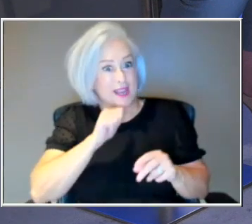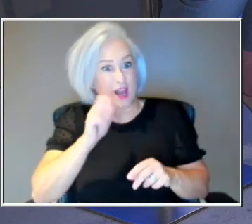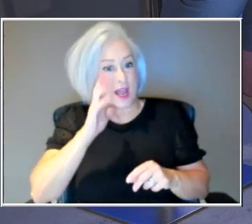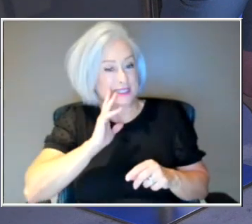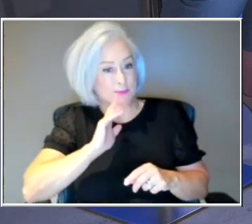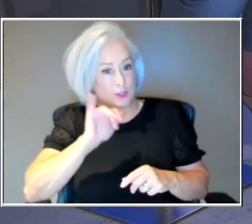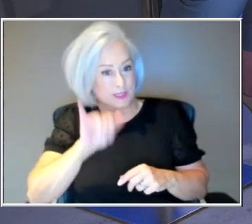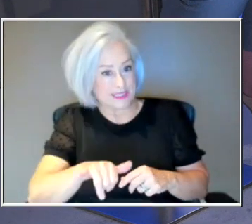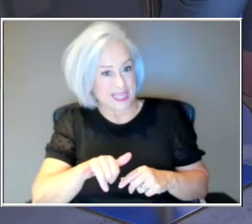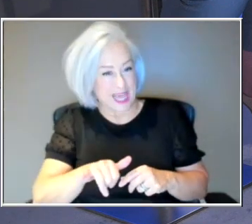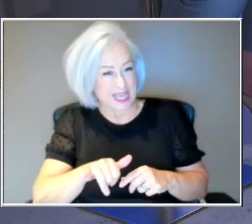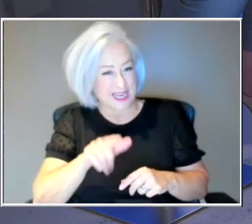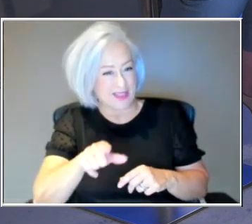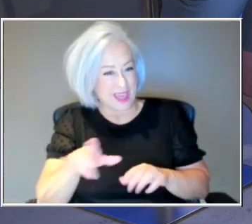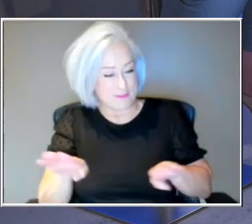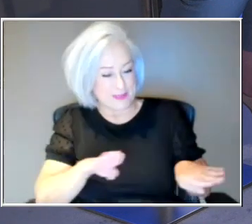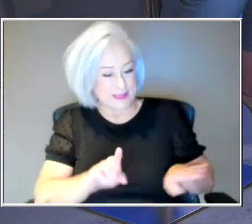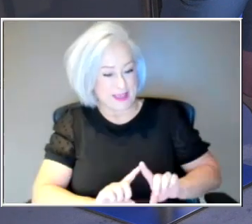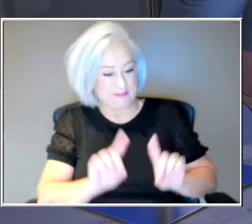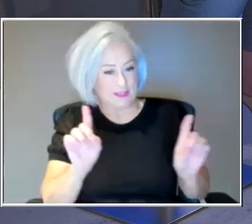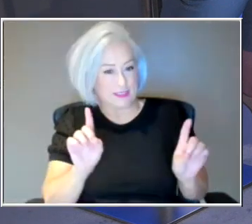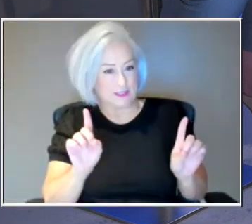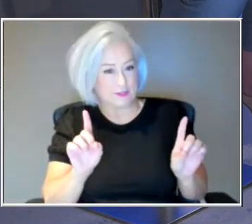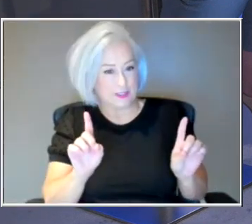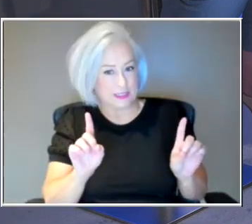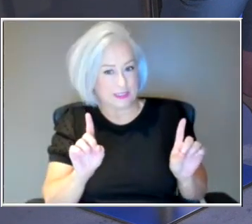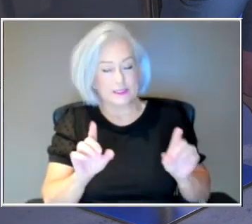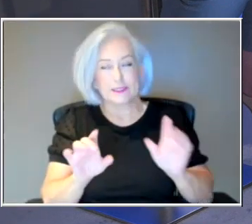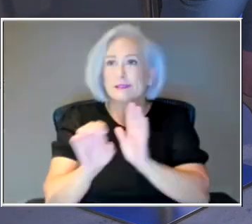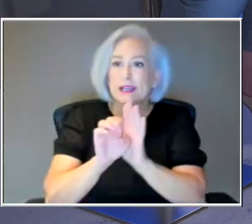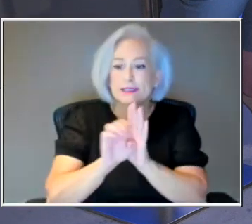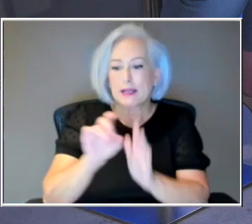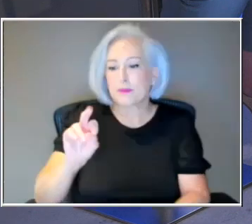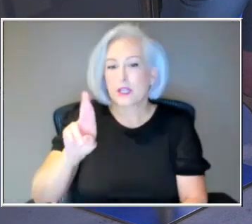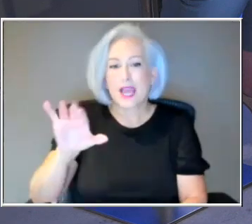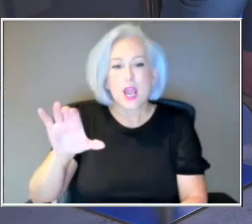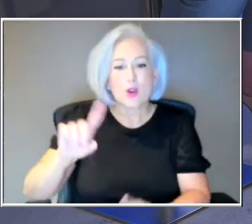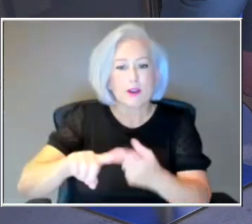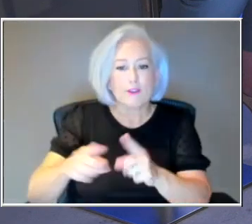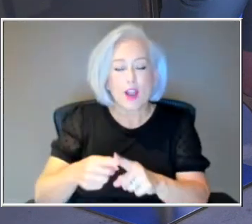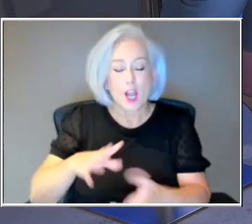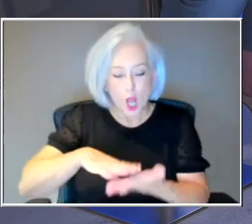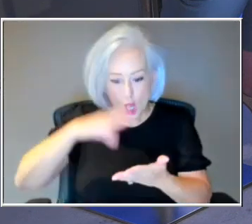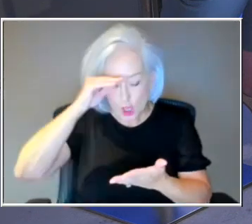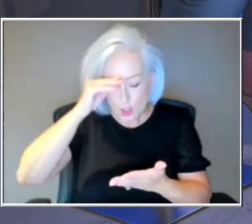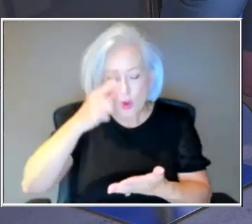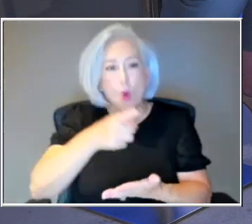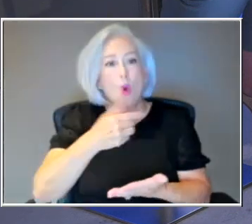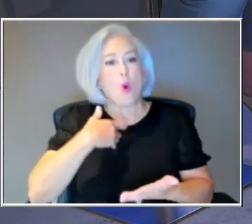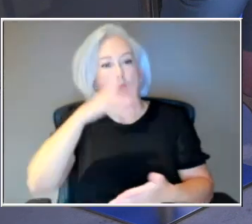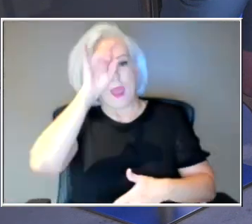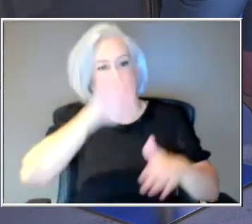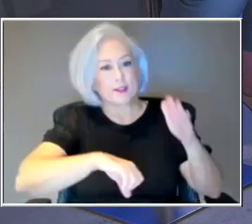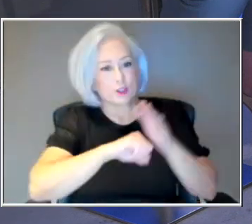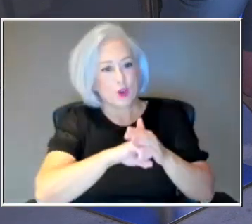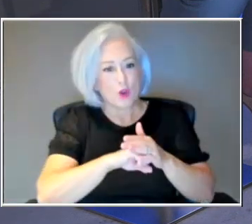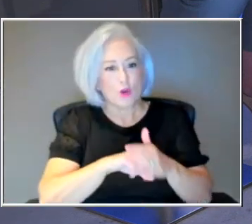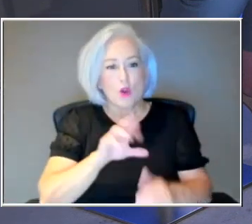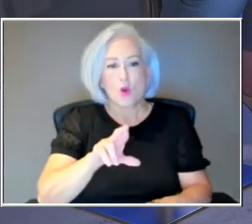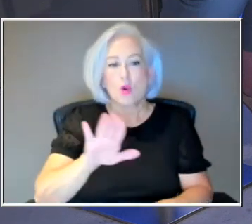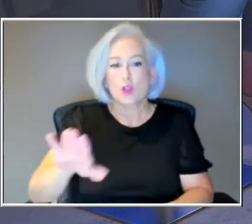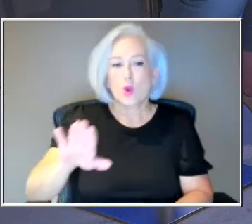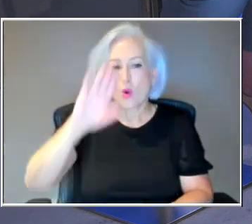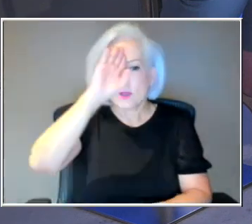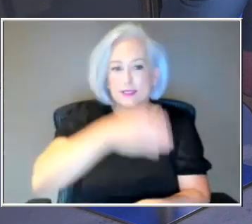out, one of his friends finds out you've had a stroke, or one of your kids' parents finds out you've had a stroke? Do